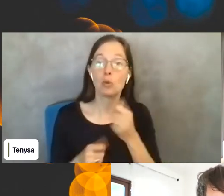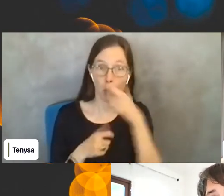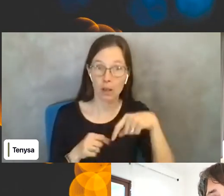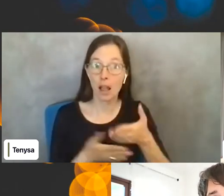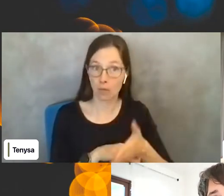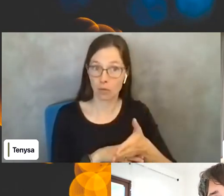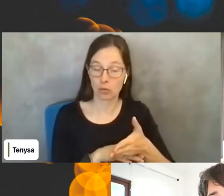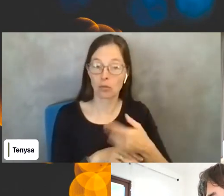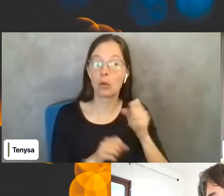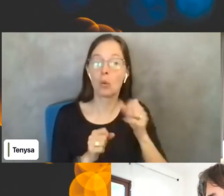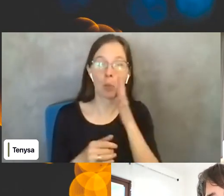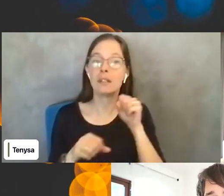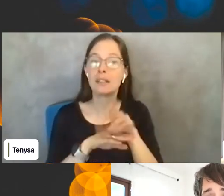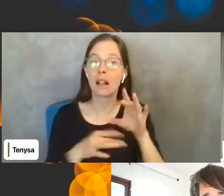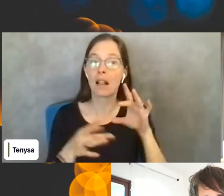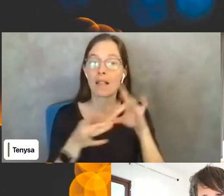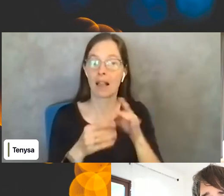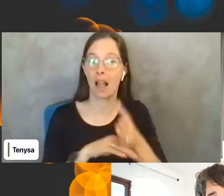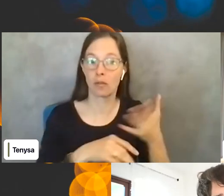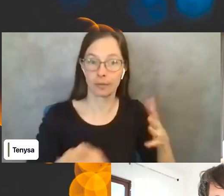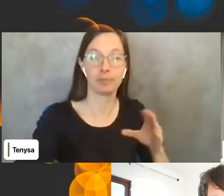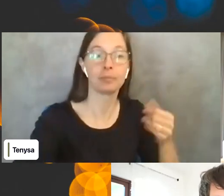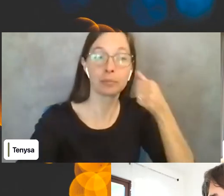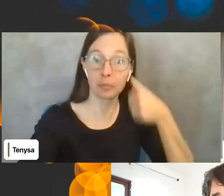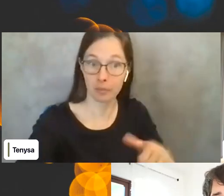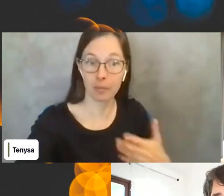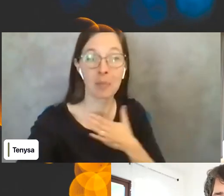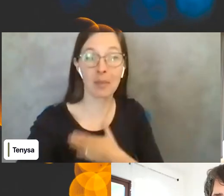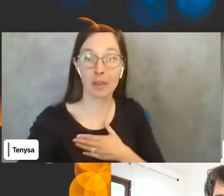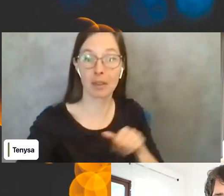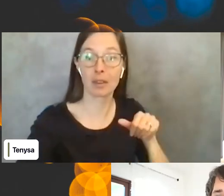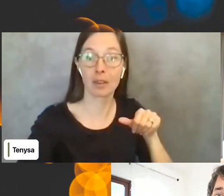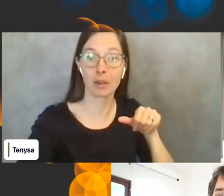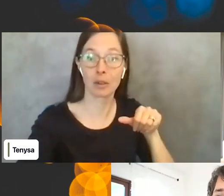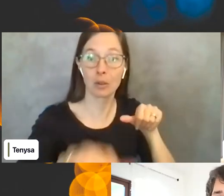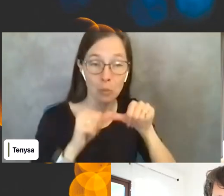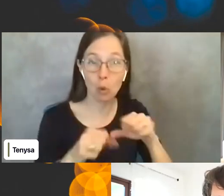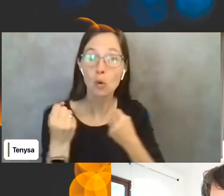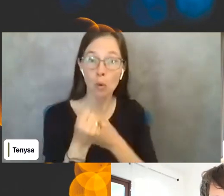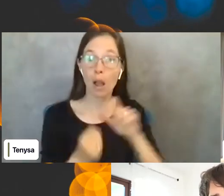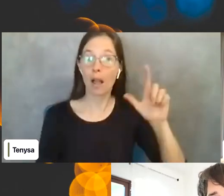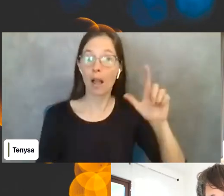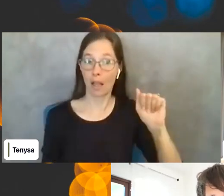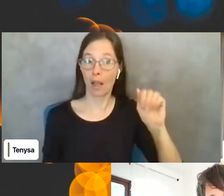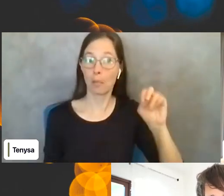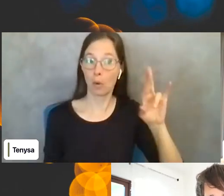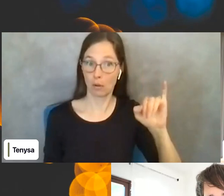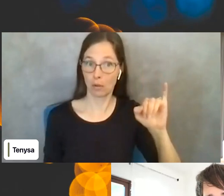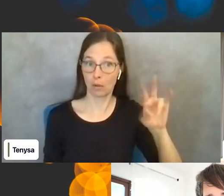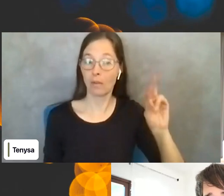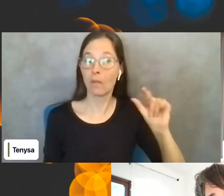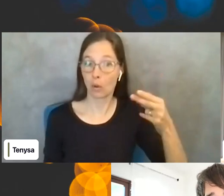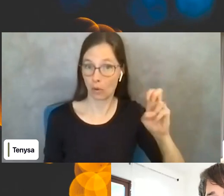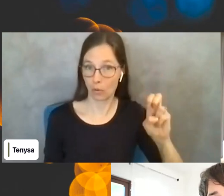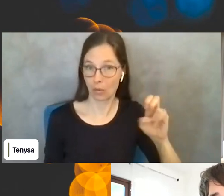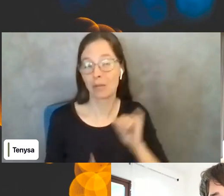fact. We'll send you a link after we're done here. And remember, please continue to support Labor y Vogue, an important charity that's near and dear to Vico's heart,